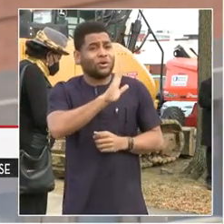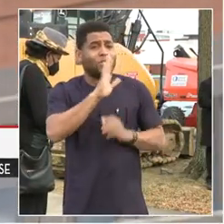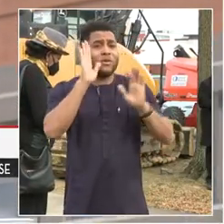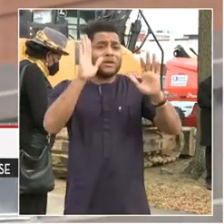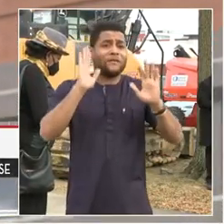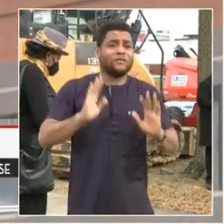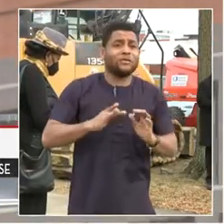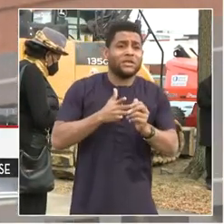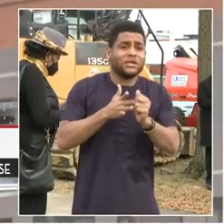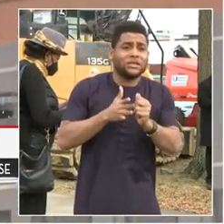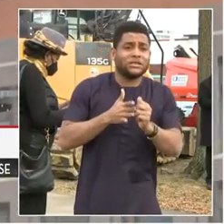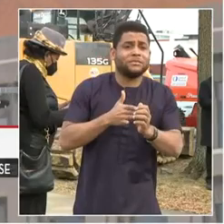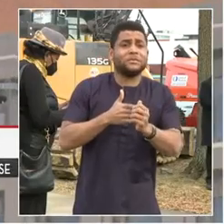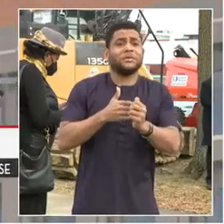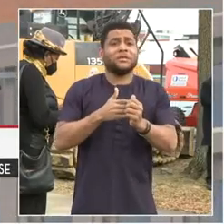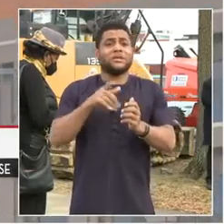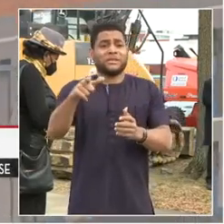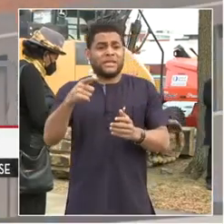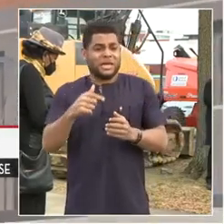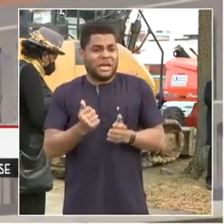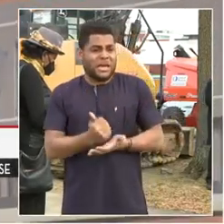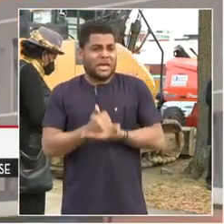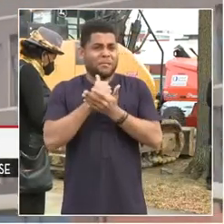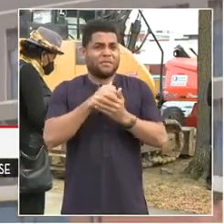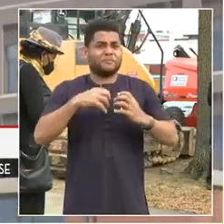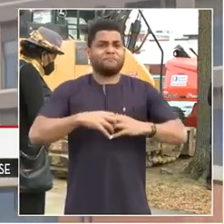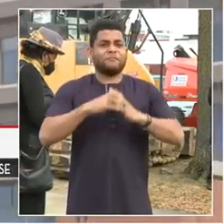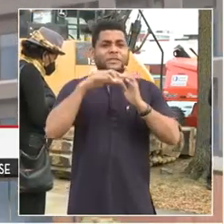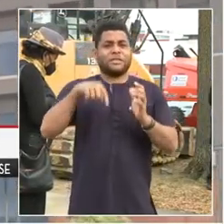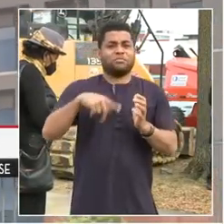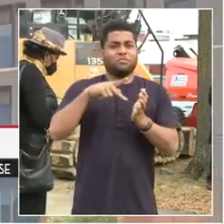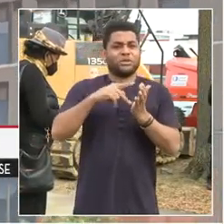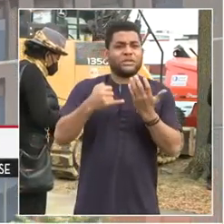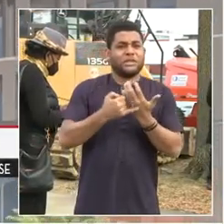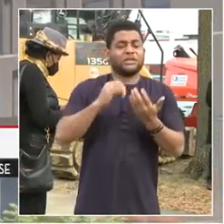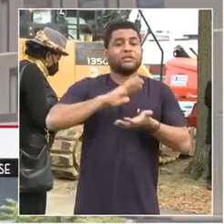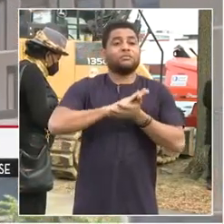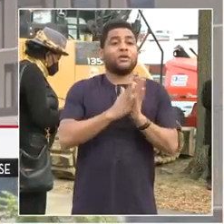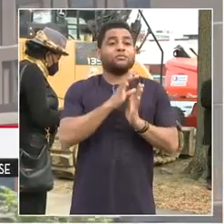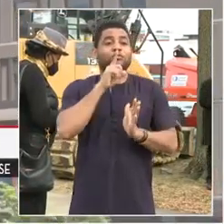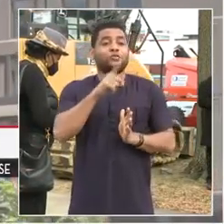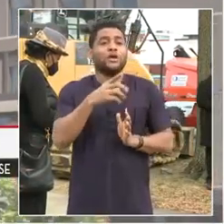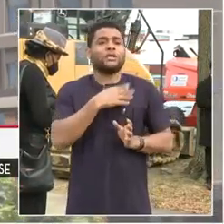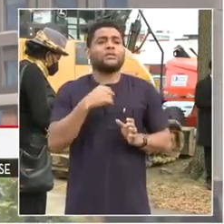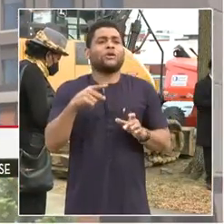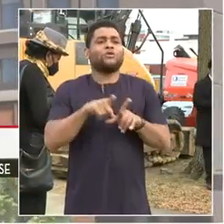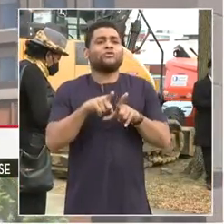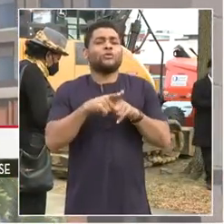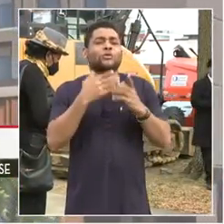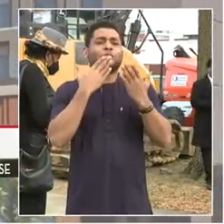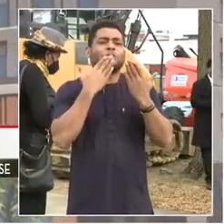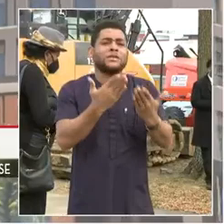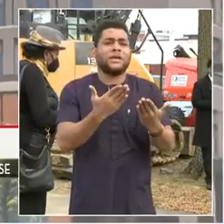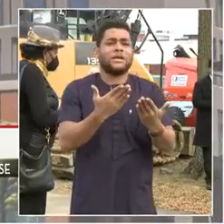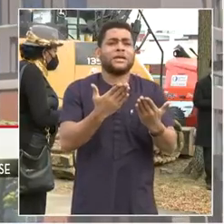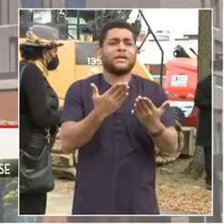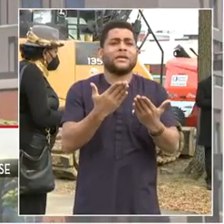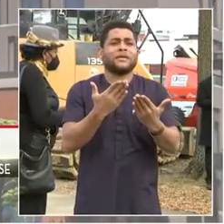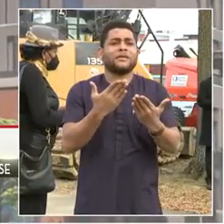in bringing this to reality, and also I would like to thanks to all